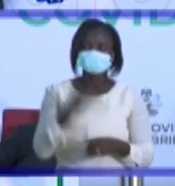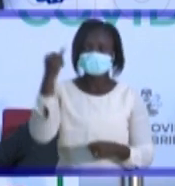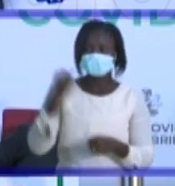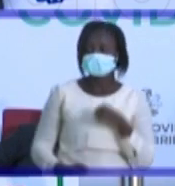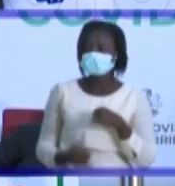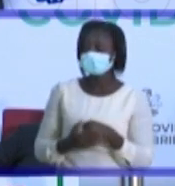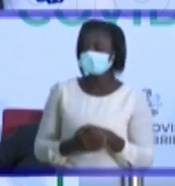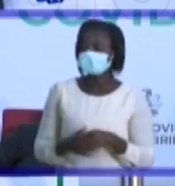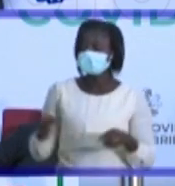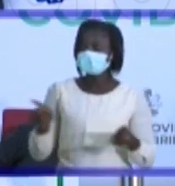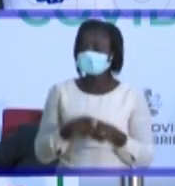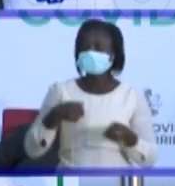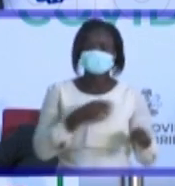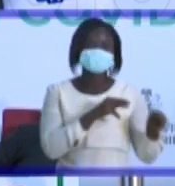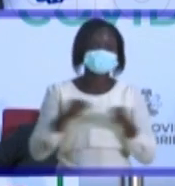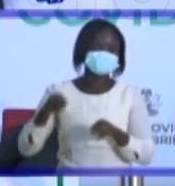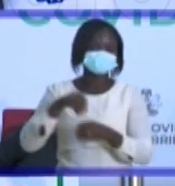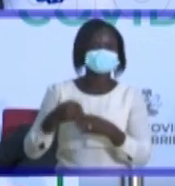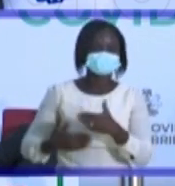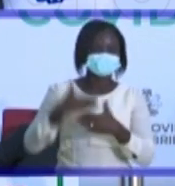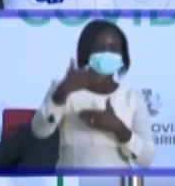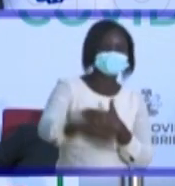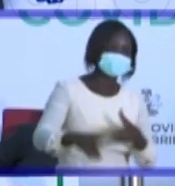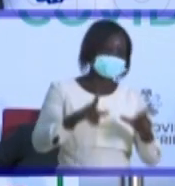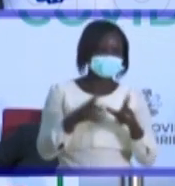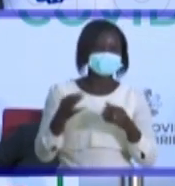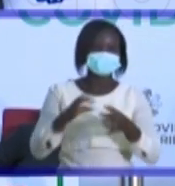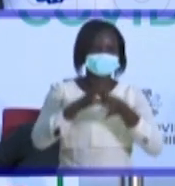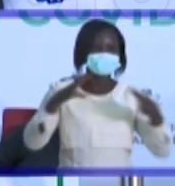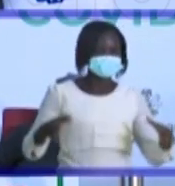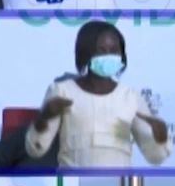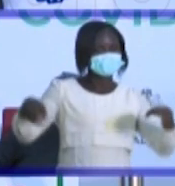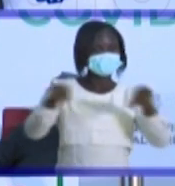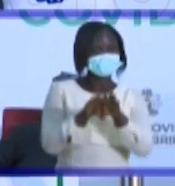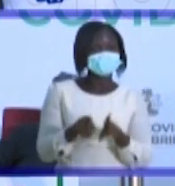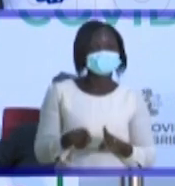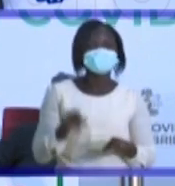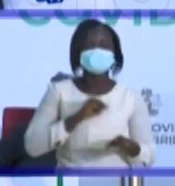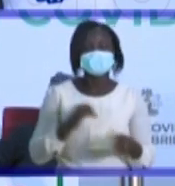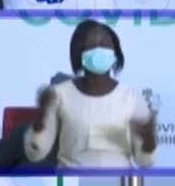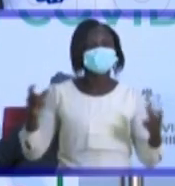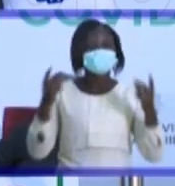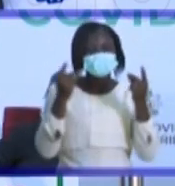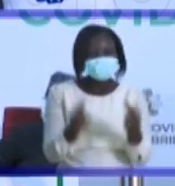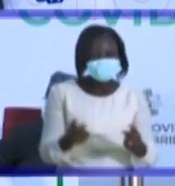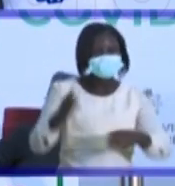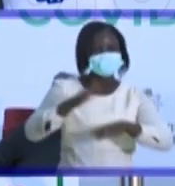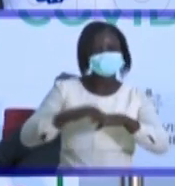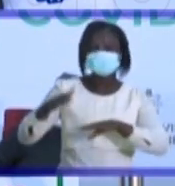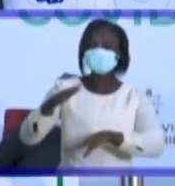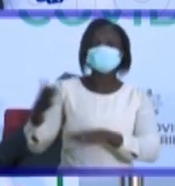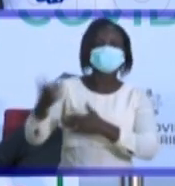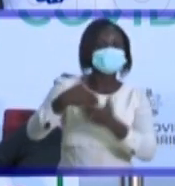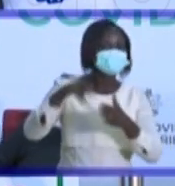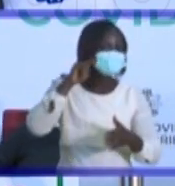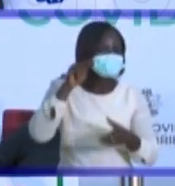Finally, as we move into the next phase of easing of the lockdown, I urgently call on all Nigerians